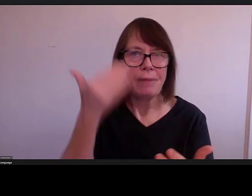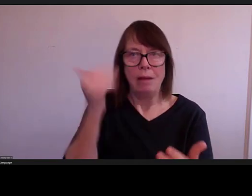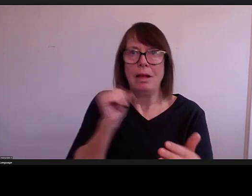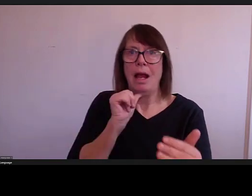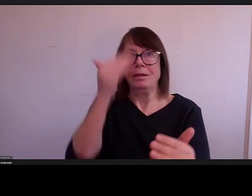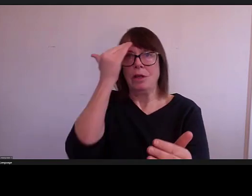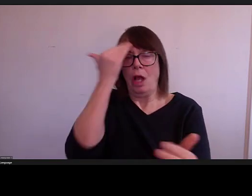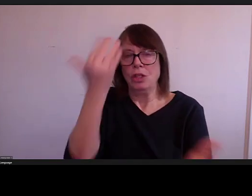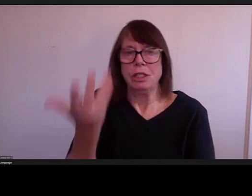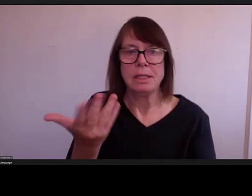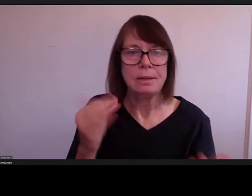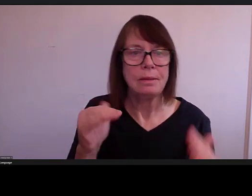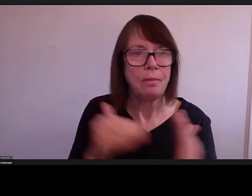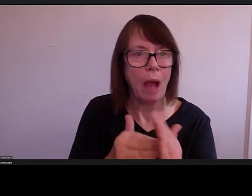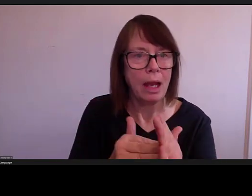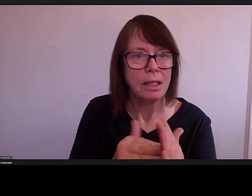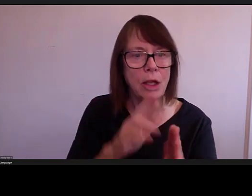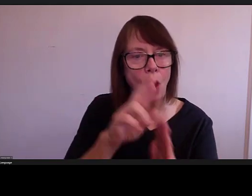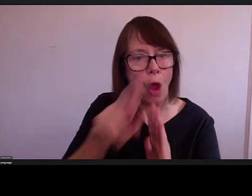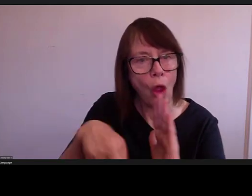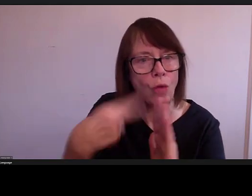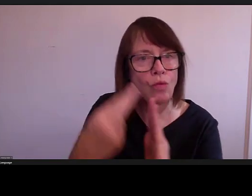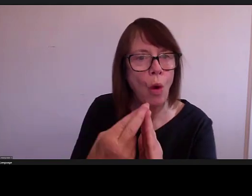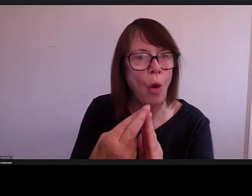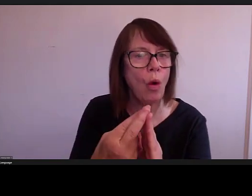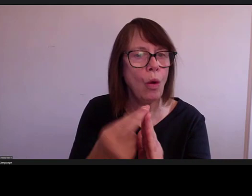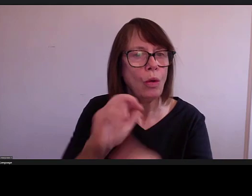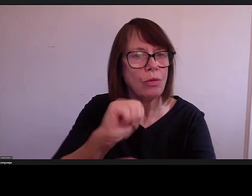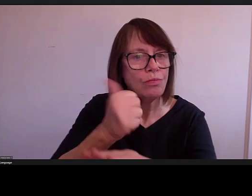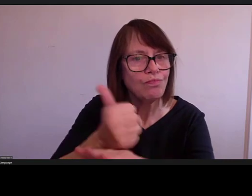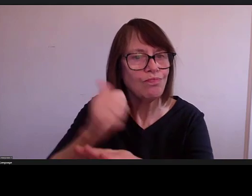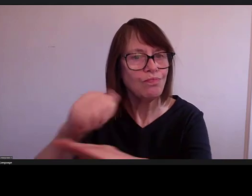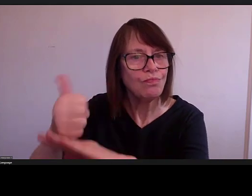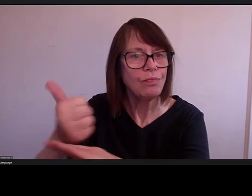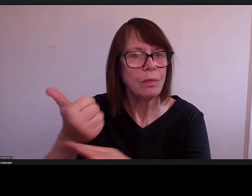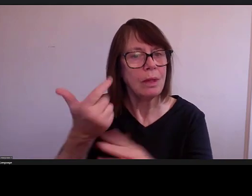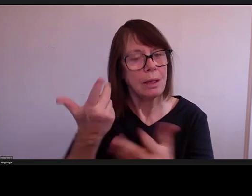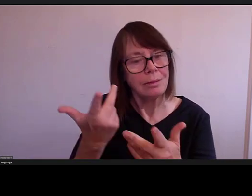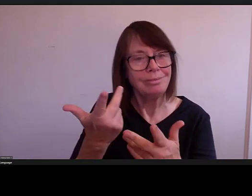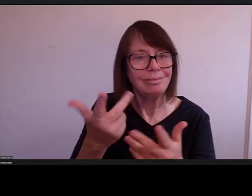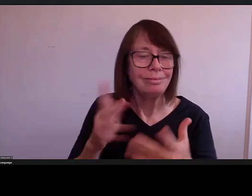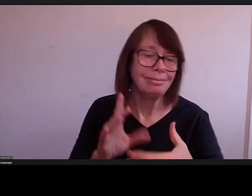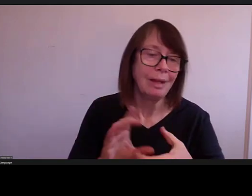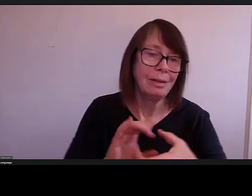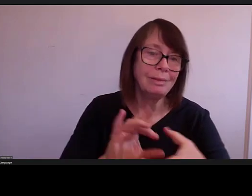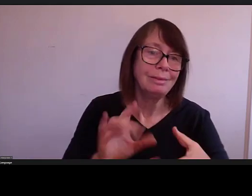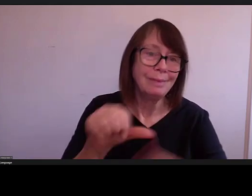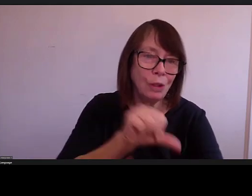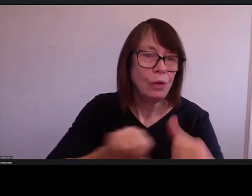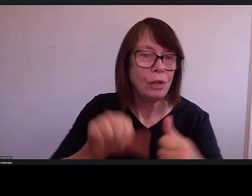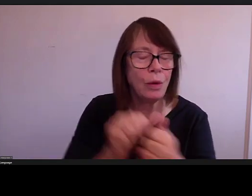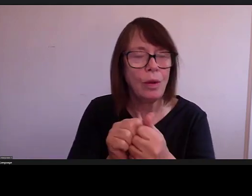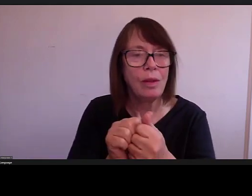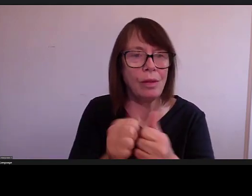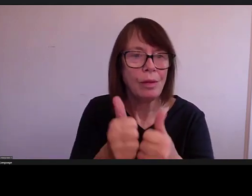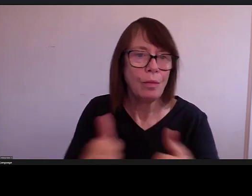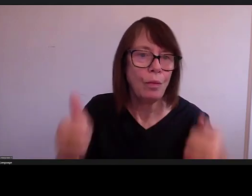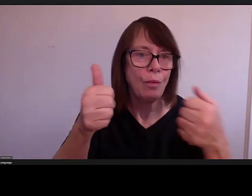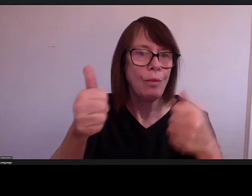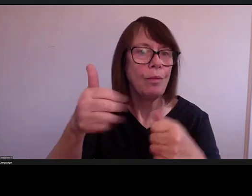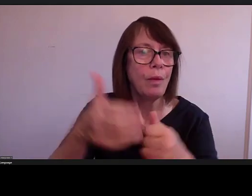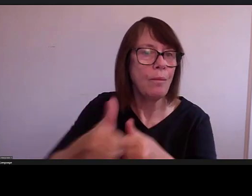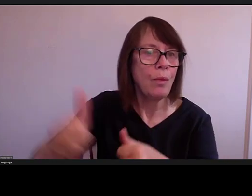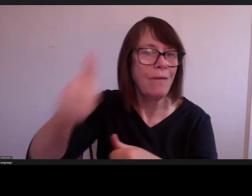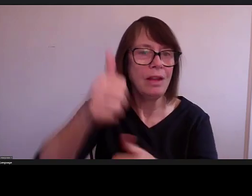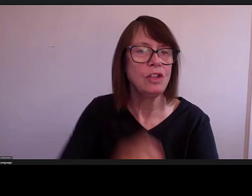the intersectionalities that exist within the realms of privilege. The advisory group is